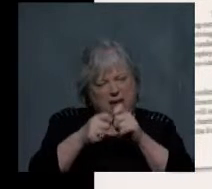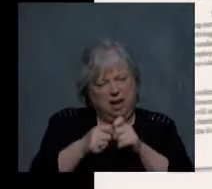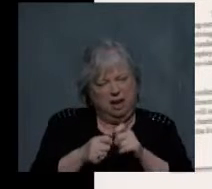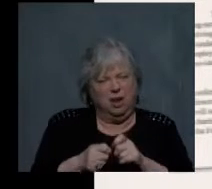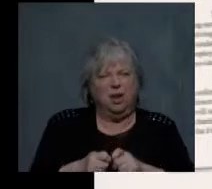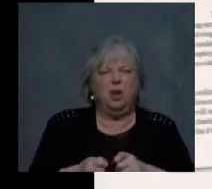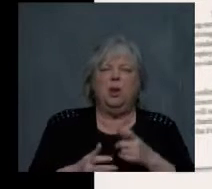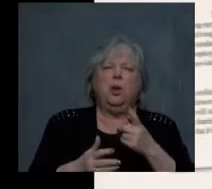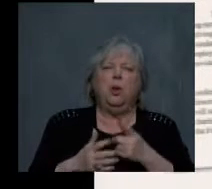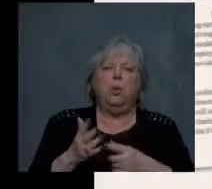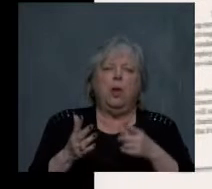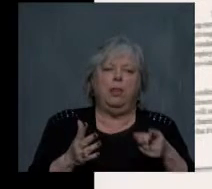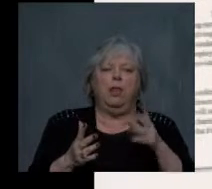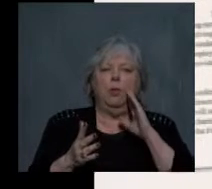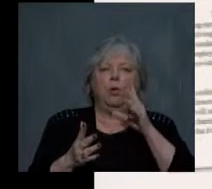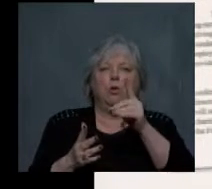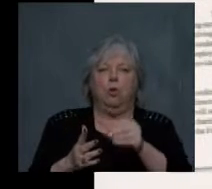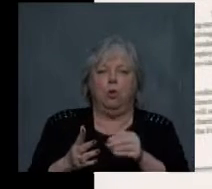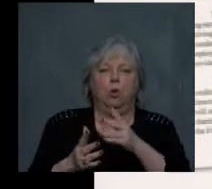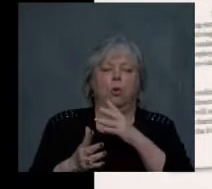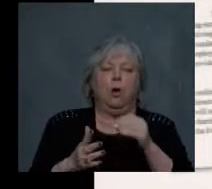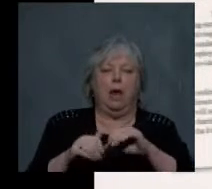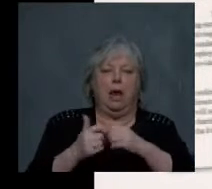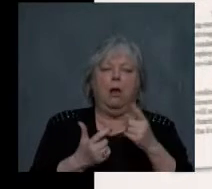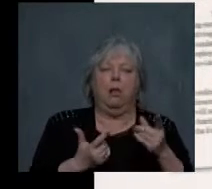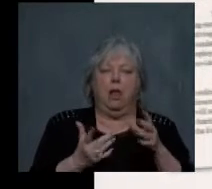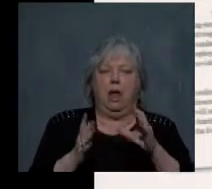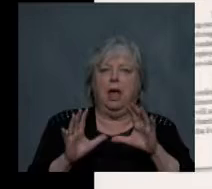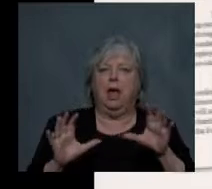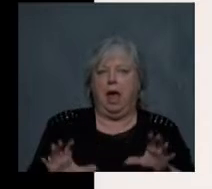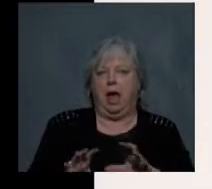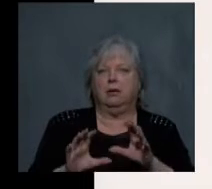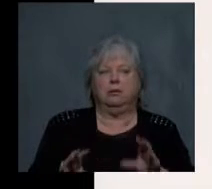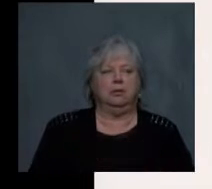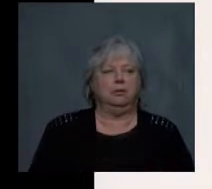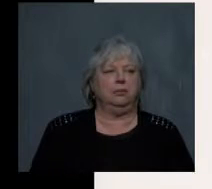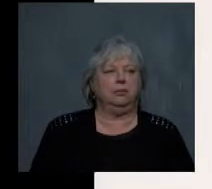would be in there, what they would be doing, and how they would be acting. One more page.